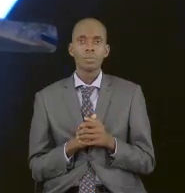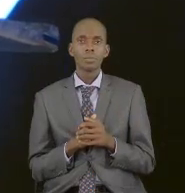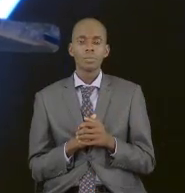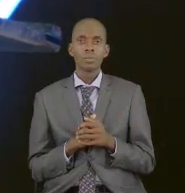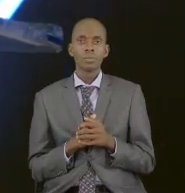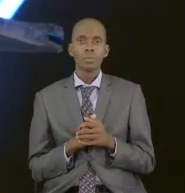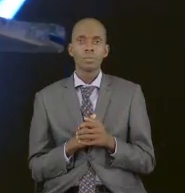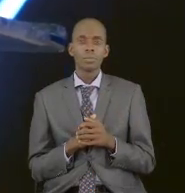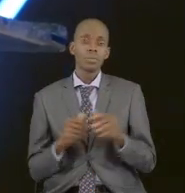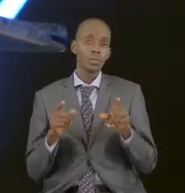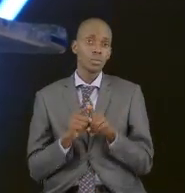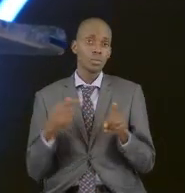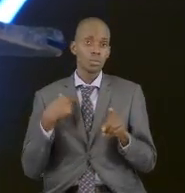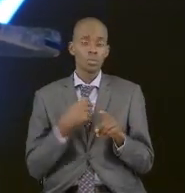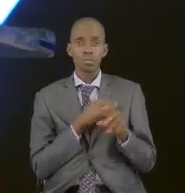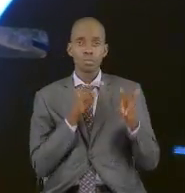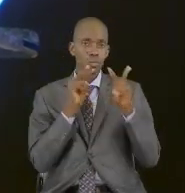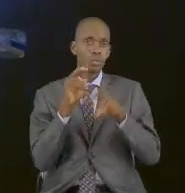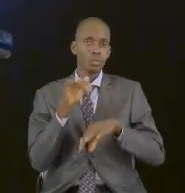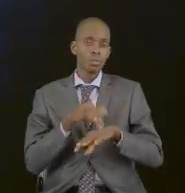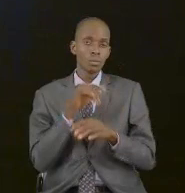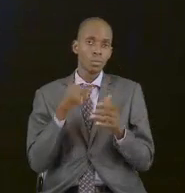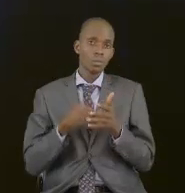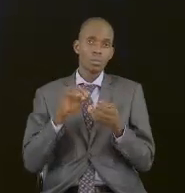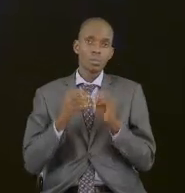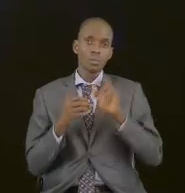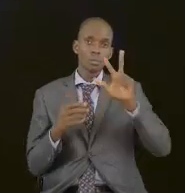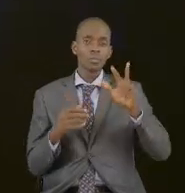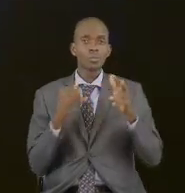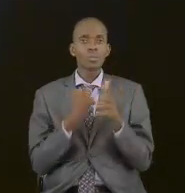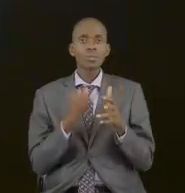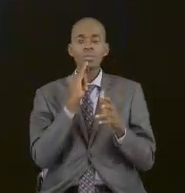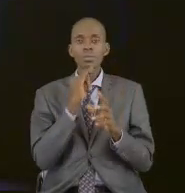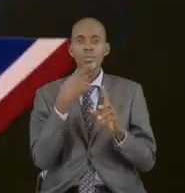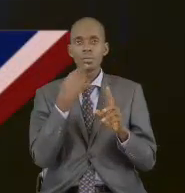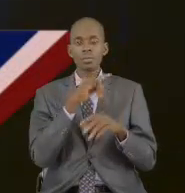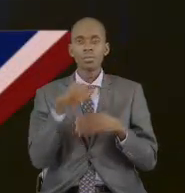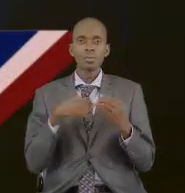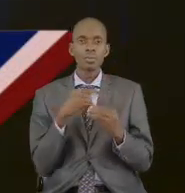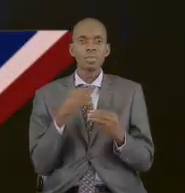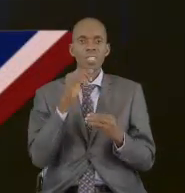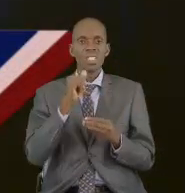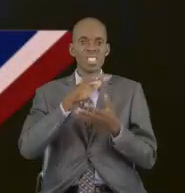As we look at this, number three is talking about a clean-hearted,